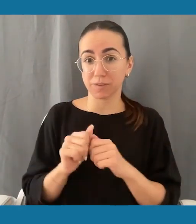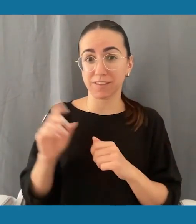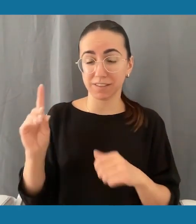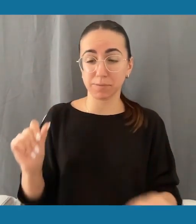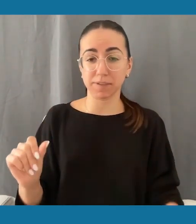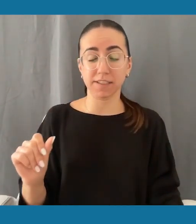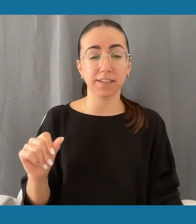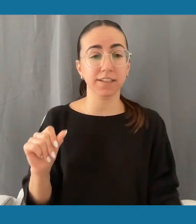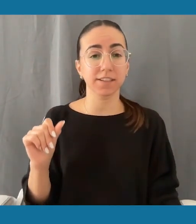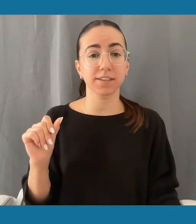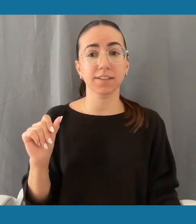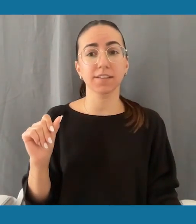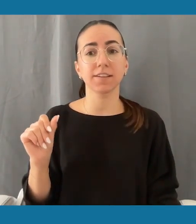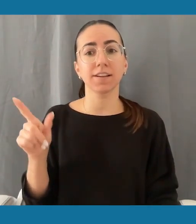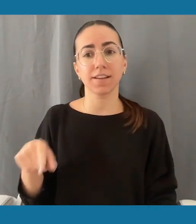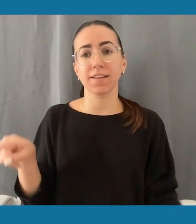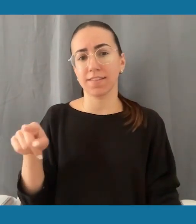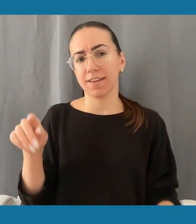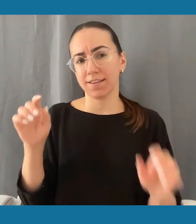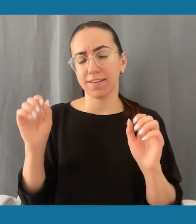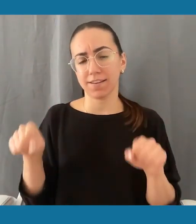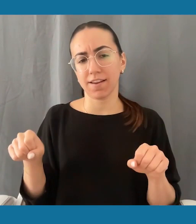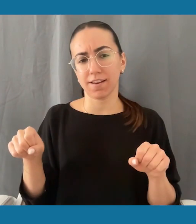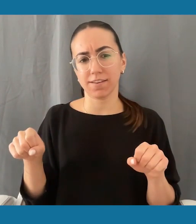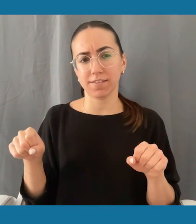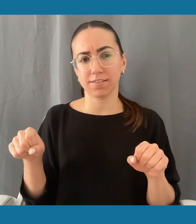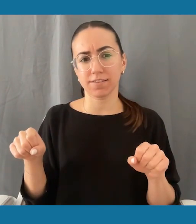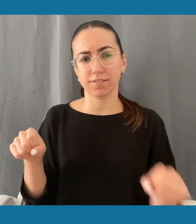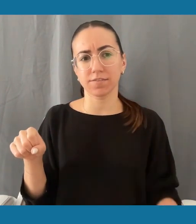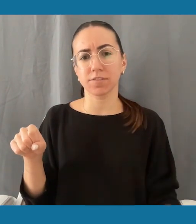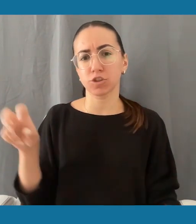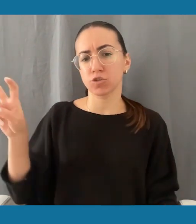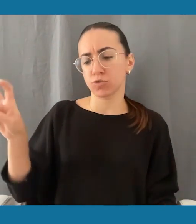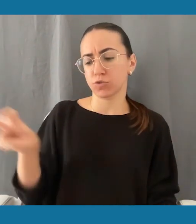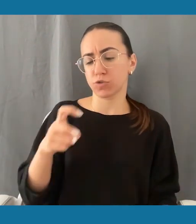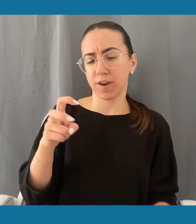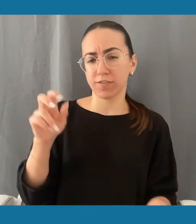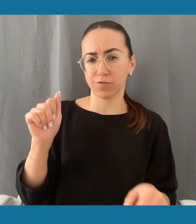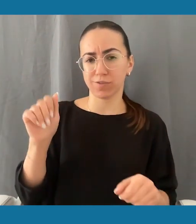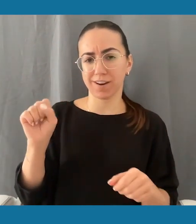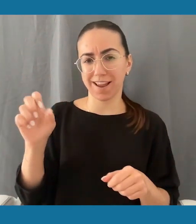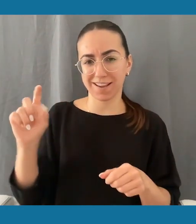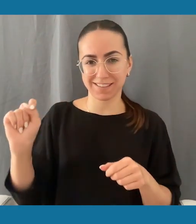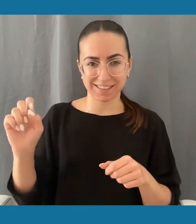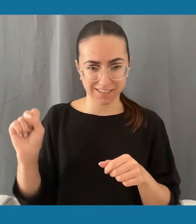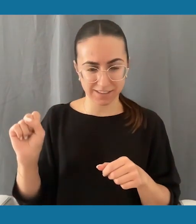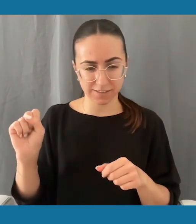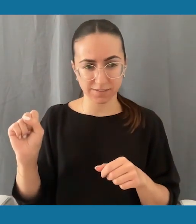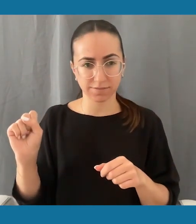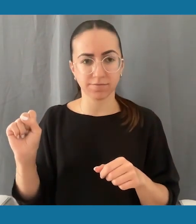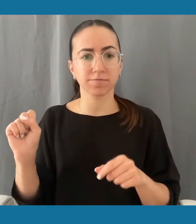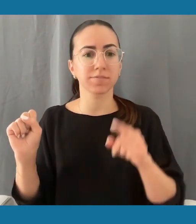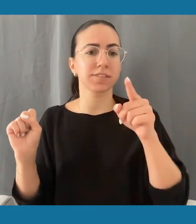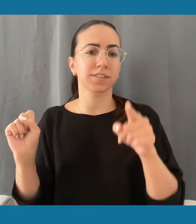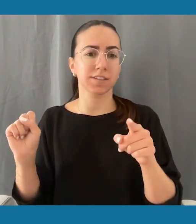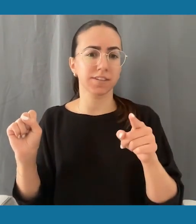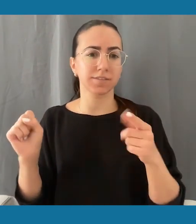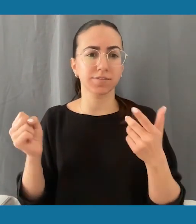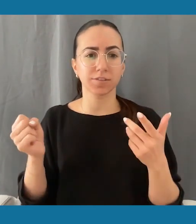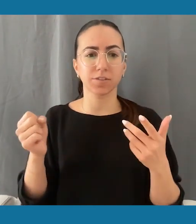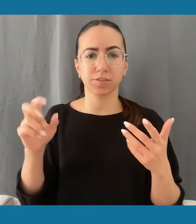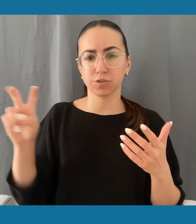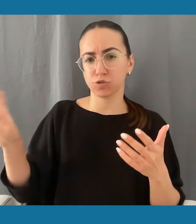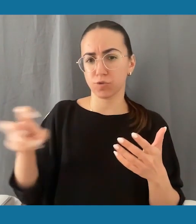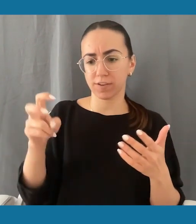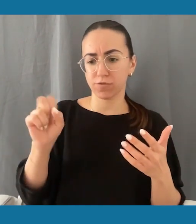accepts the money, they can transfer the assets, I suppose, but it's not a great idea because